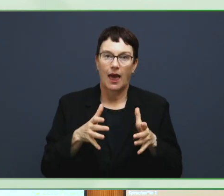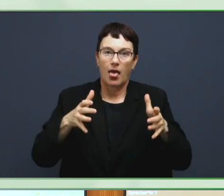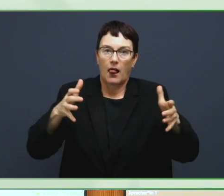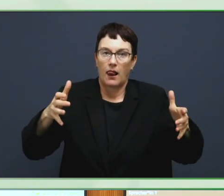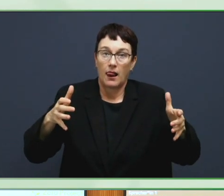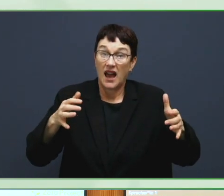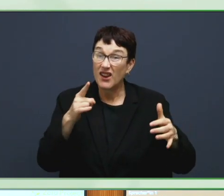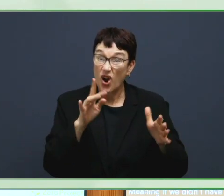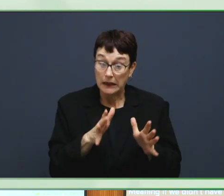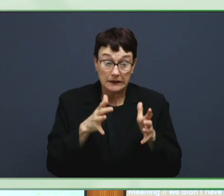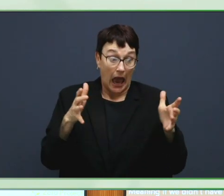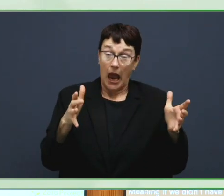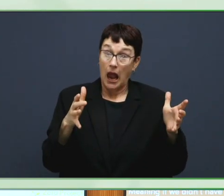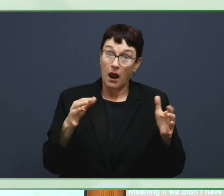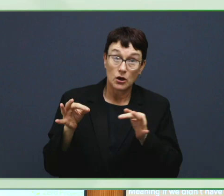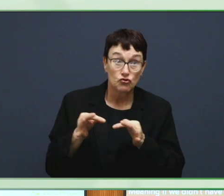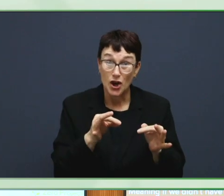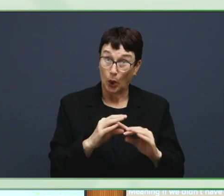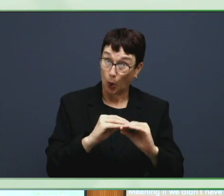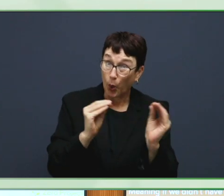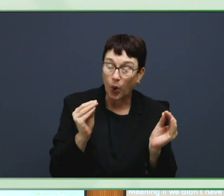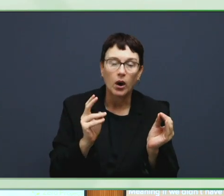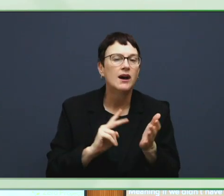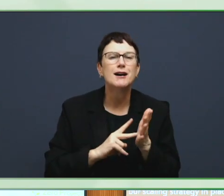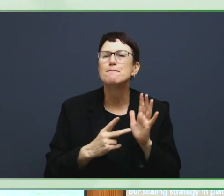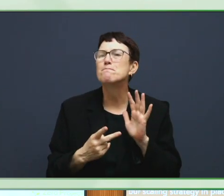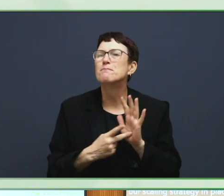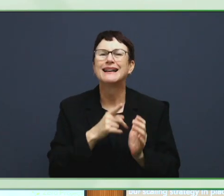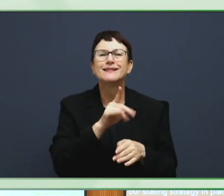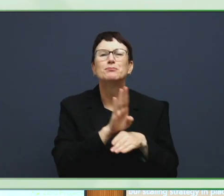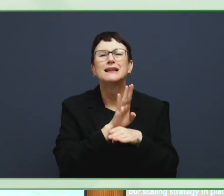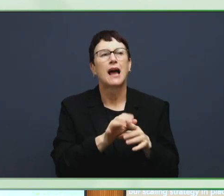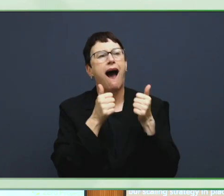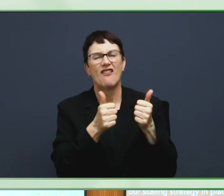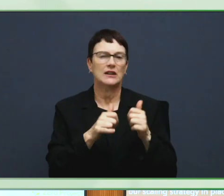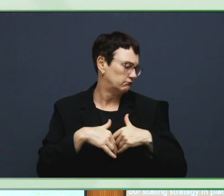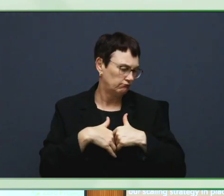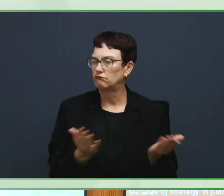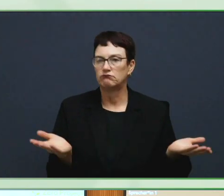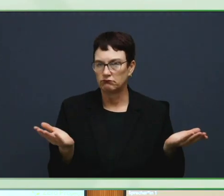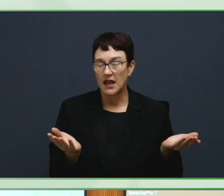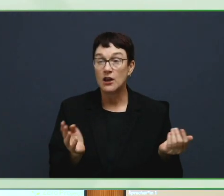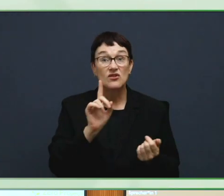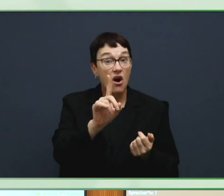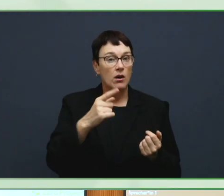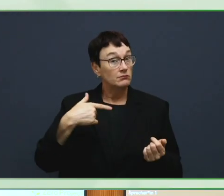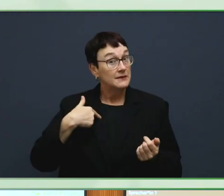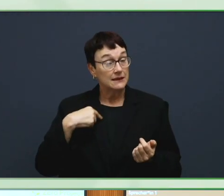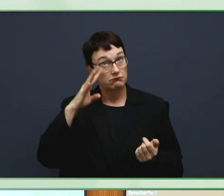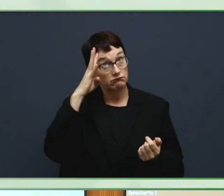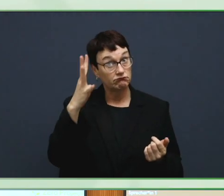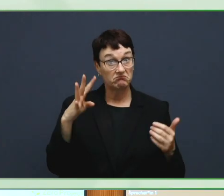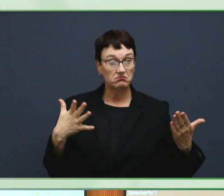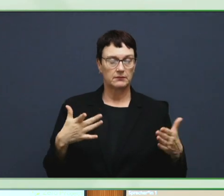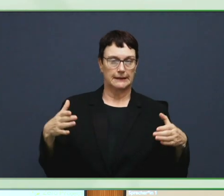our scaling strategy in place, the whole venture was not interesting. So I basically brought our team together for